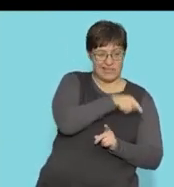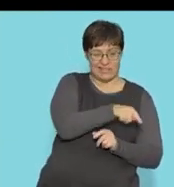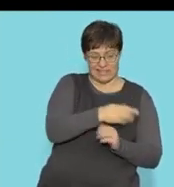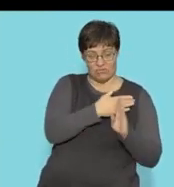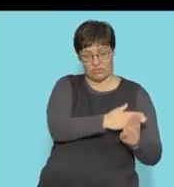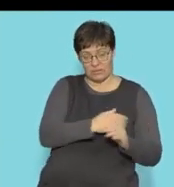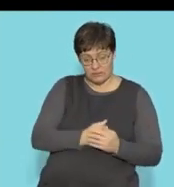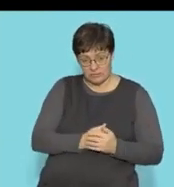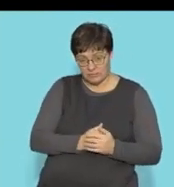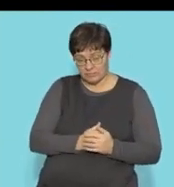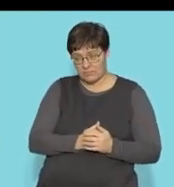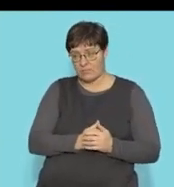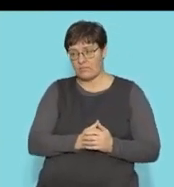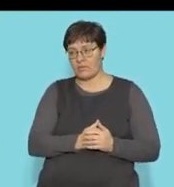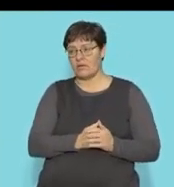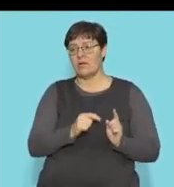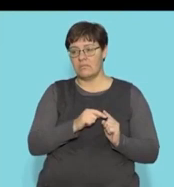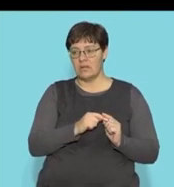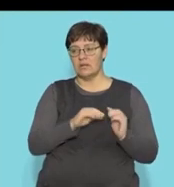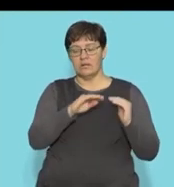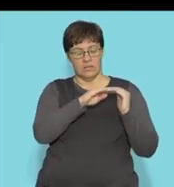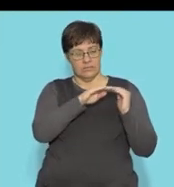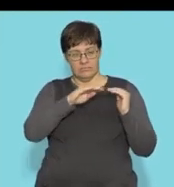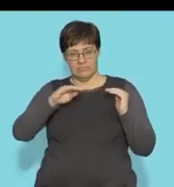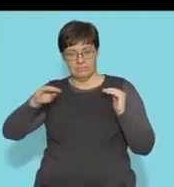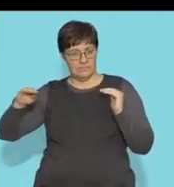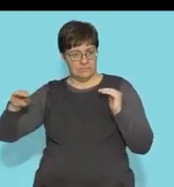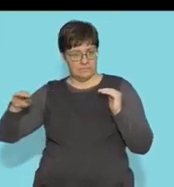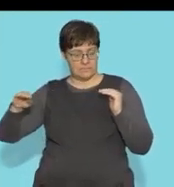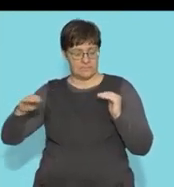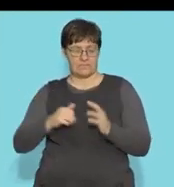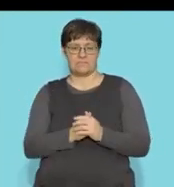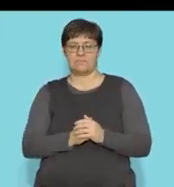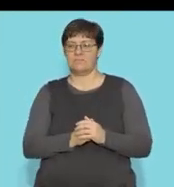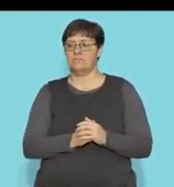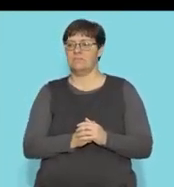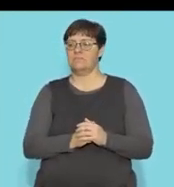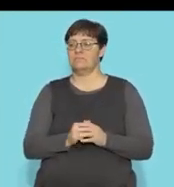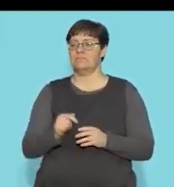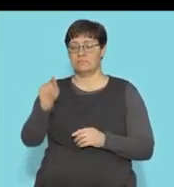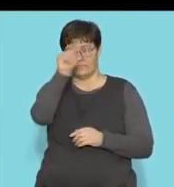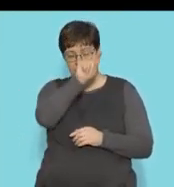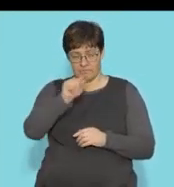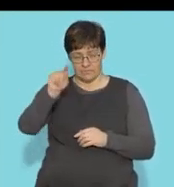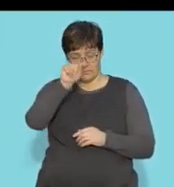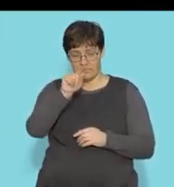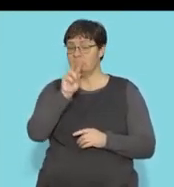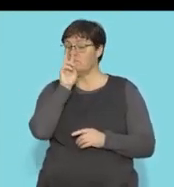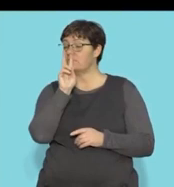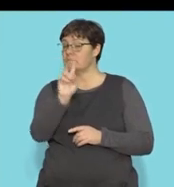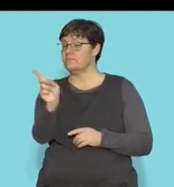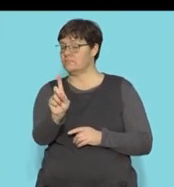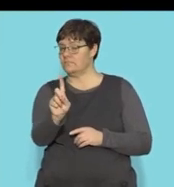environmental resistance keeping our population stable? And in this case,